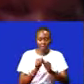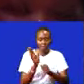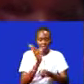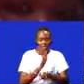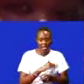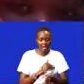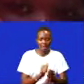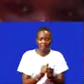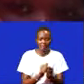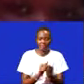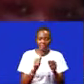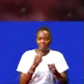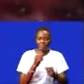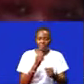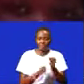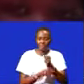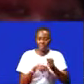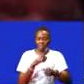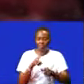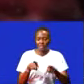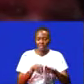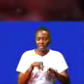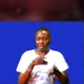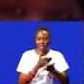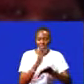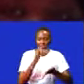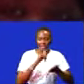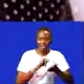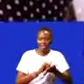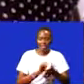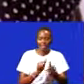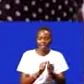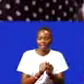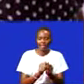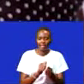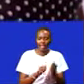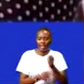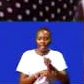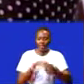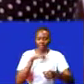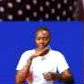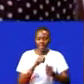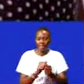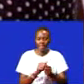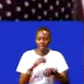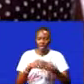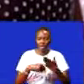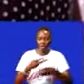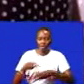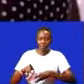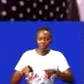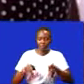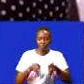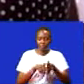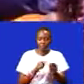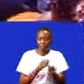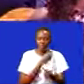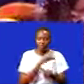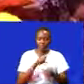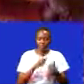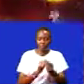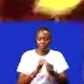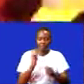kodi, kibro konyore kodi, mondo wa make sure ni baba wakonyo e yore te. Gikone to chayo mokalo, jatend Kenya William